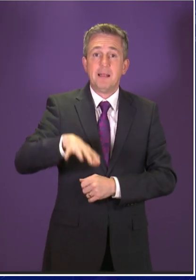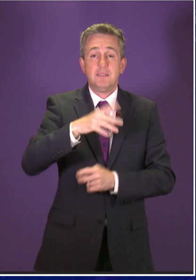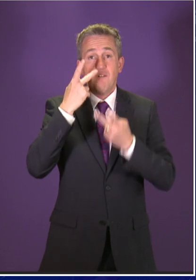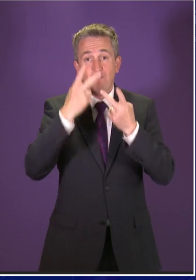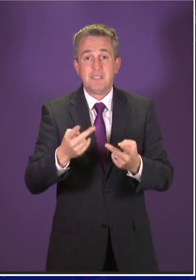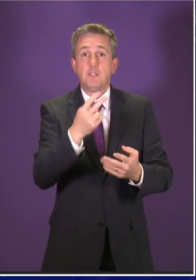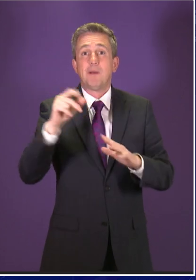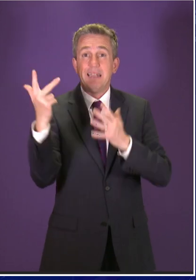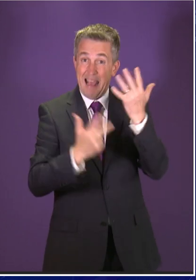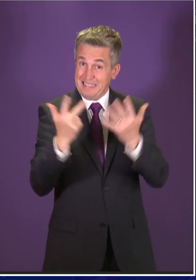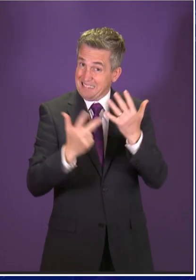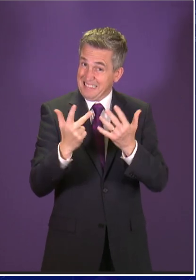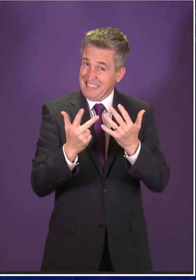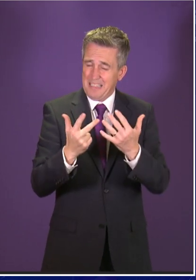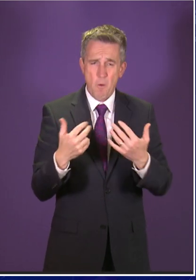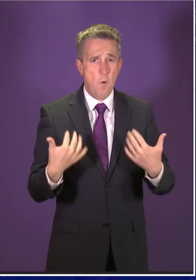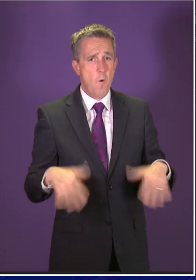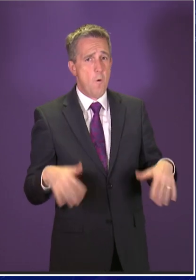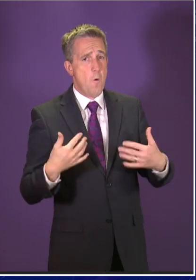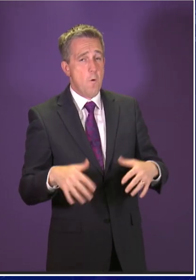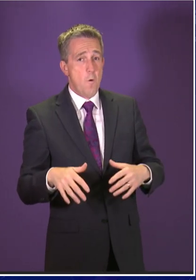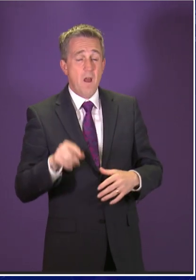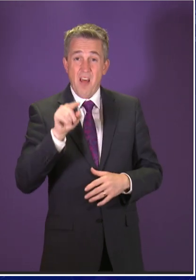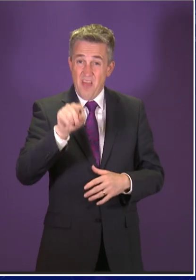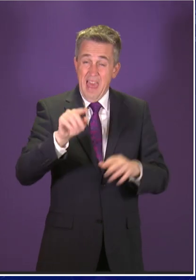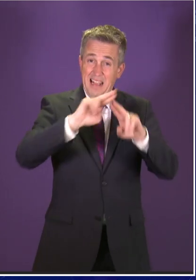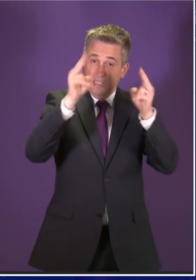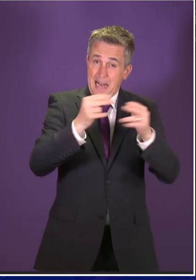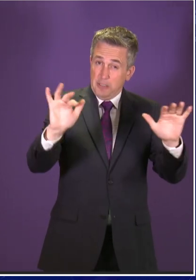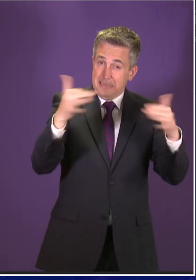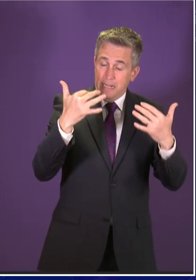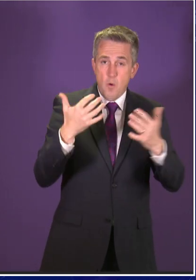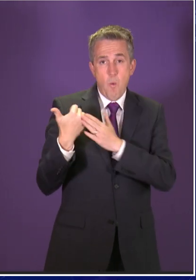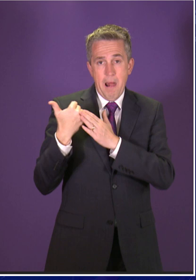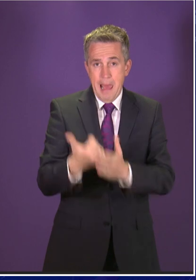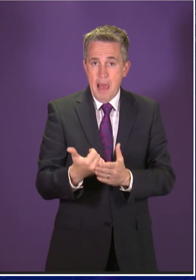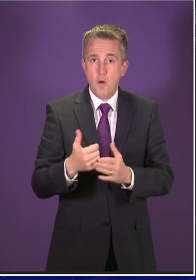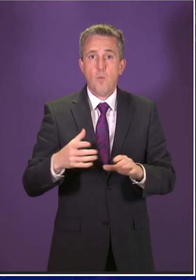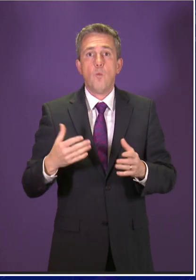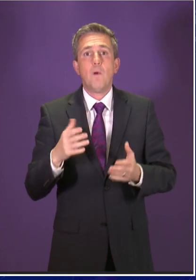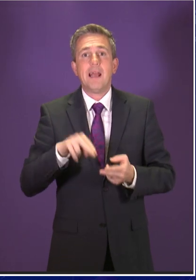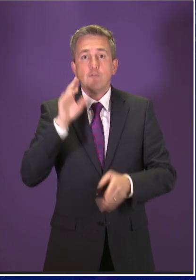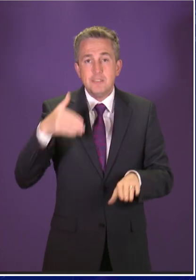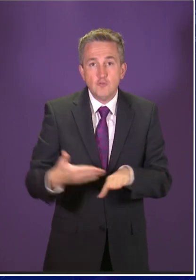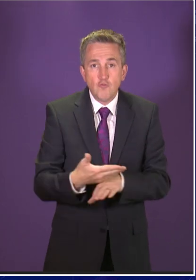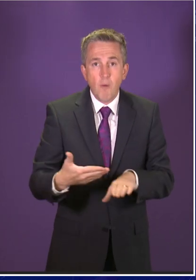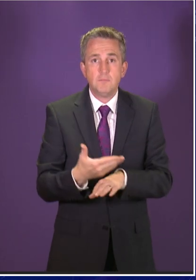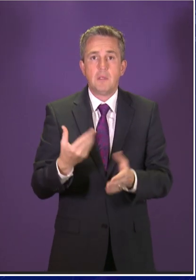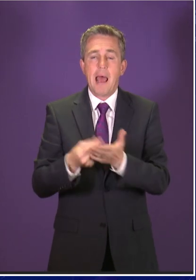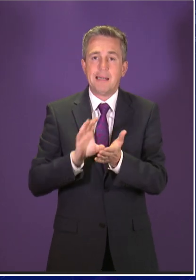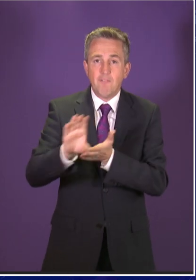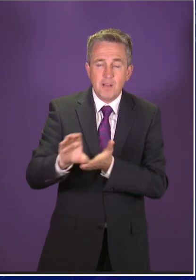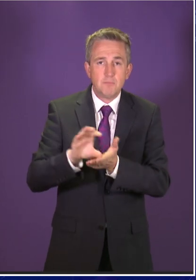2018. That kind of international attention will help to bring jobs, investment and business to Dundee. Our hope is that